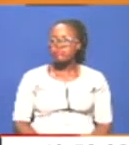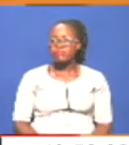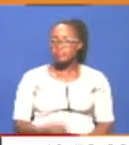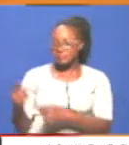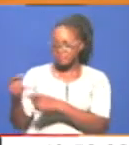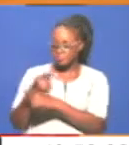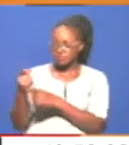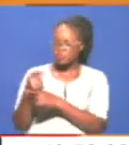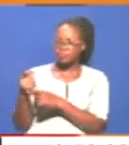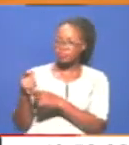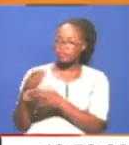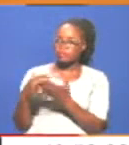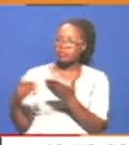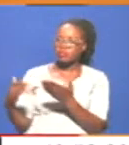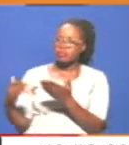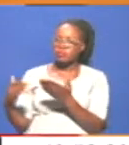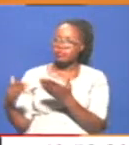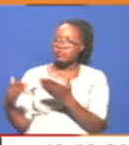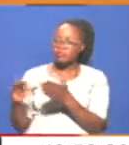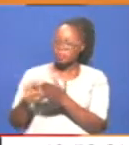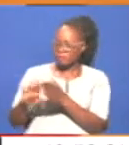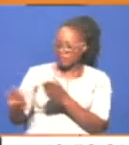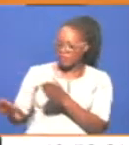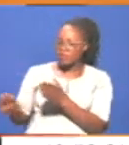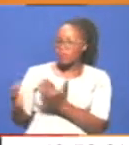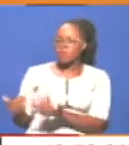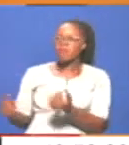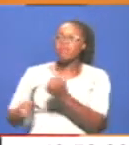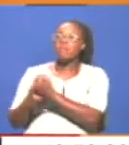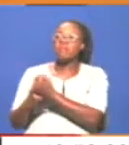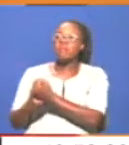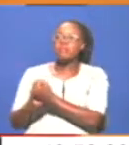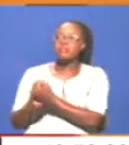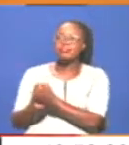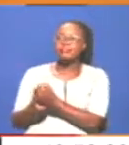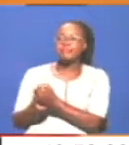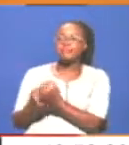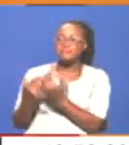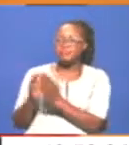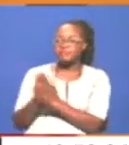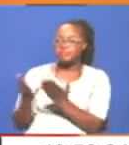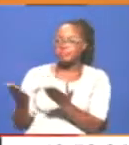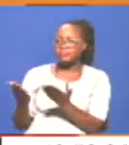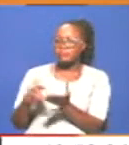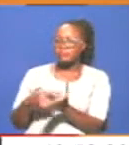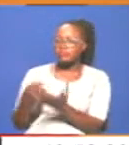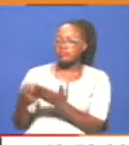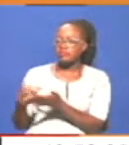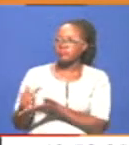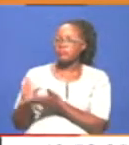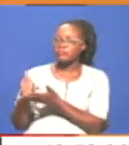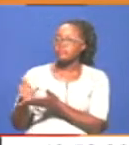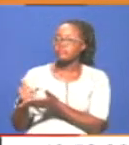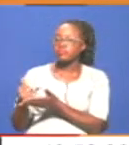part. Aside from the equipment support and everything else, literature and everything else, the resources that help you to go up